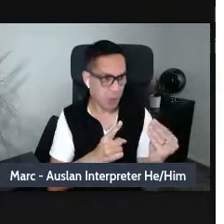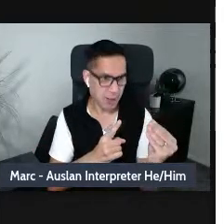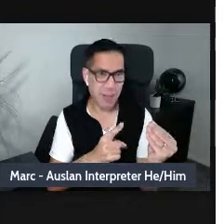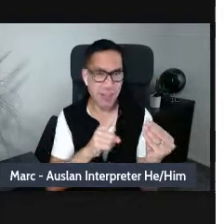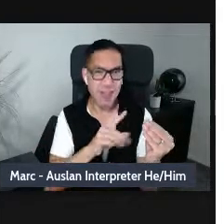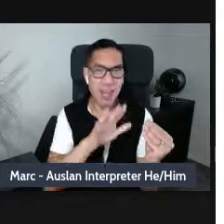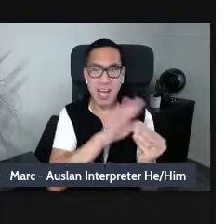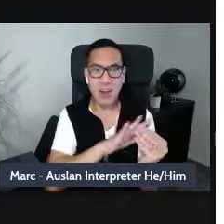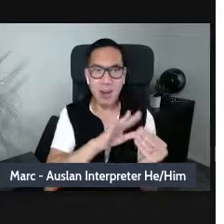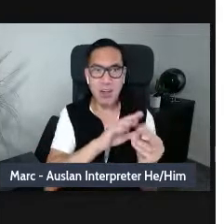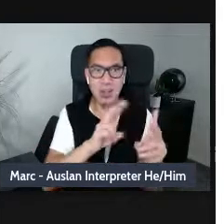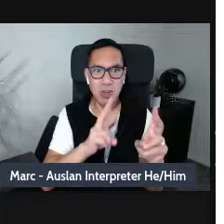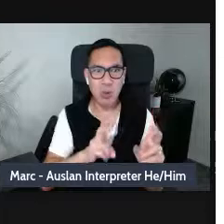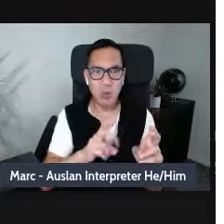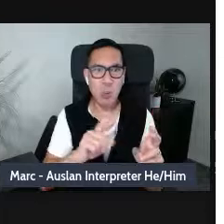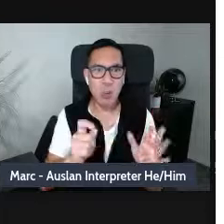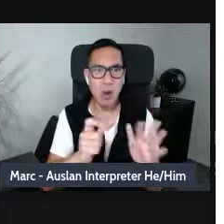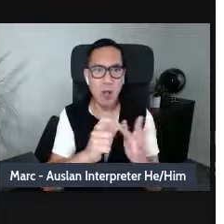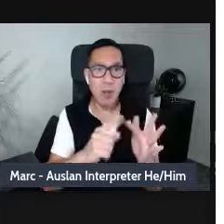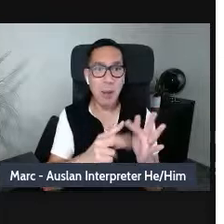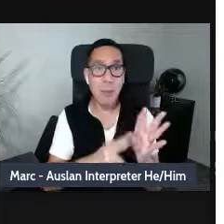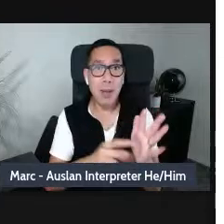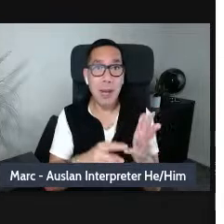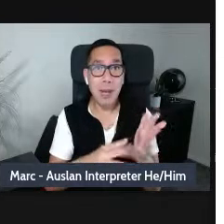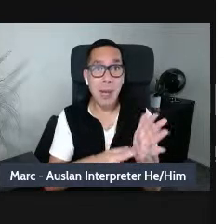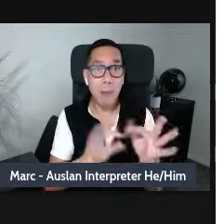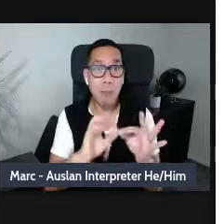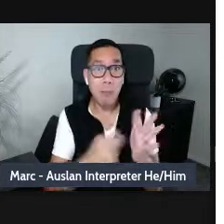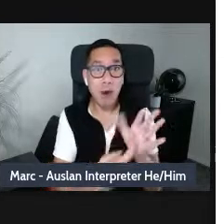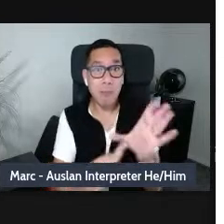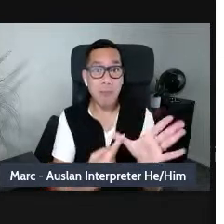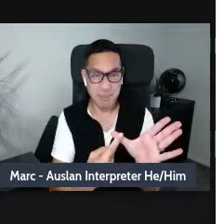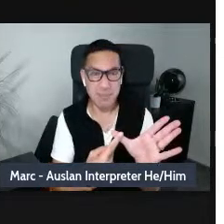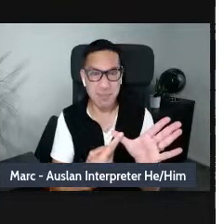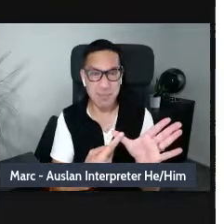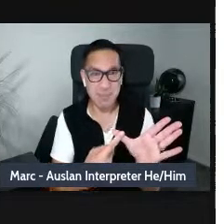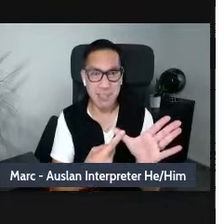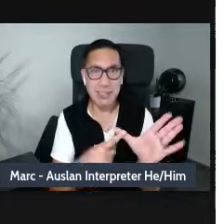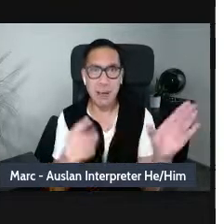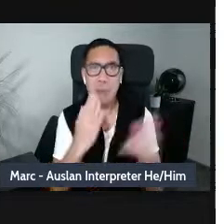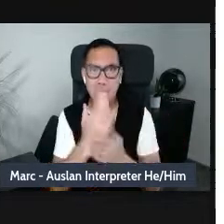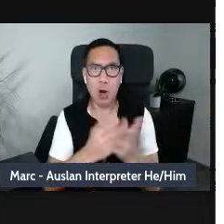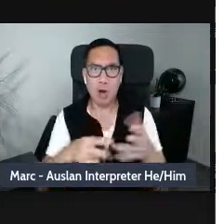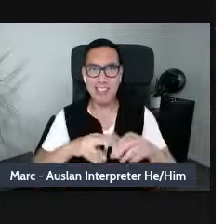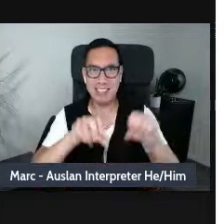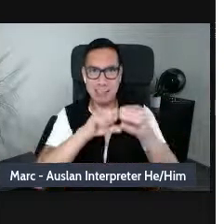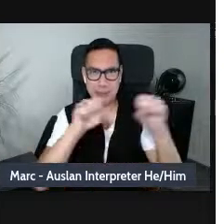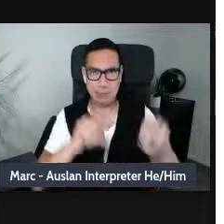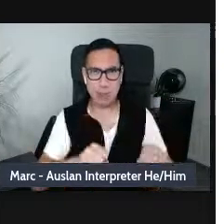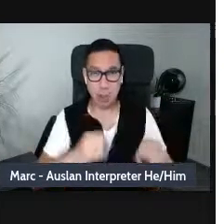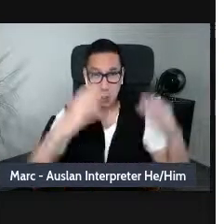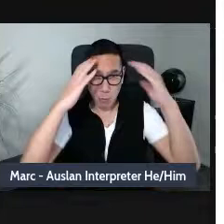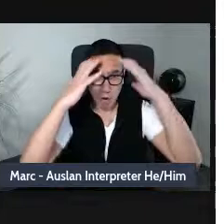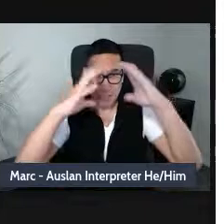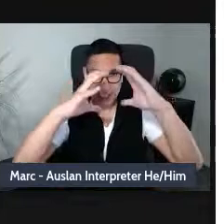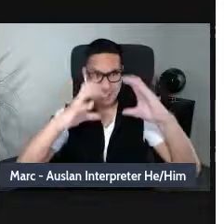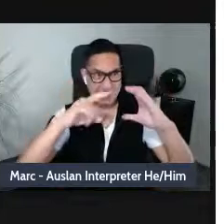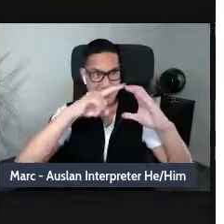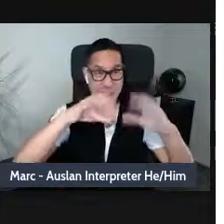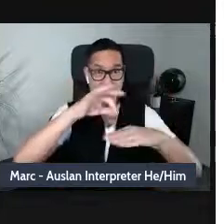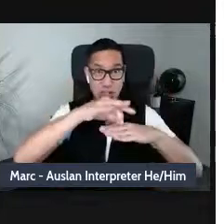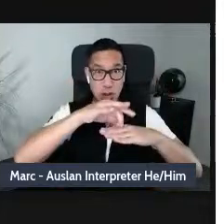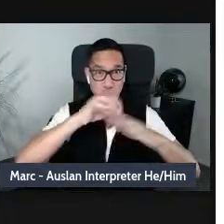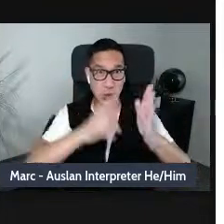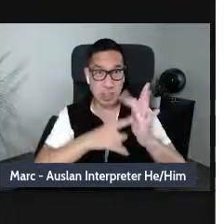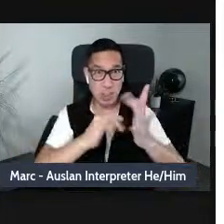ischemic penumbra. And so this is an area of brain tissue that has also suffered a reduction in